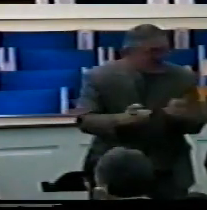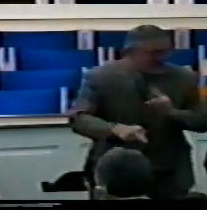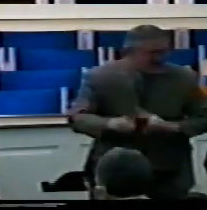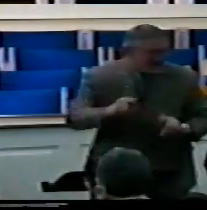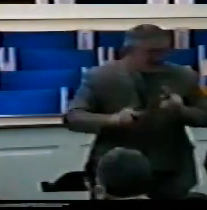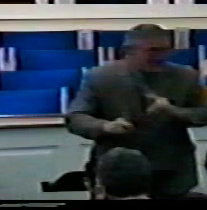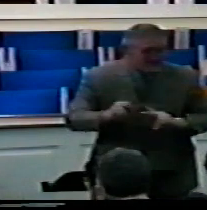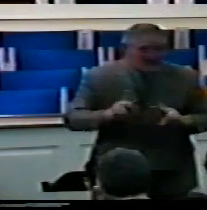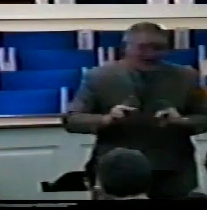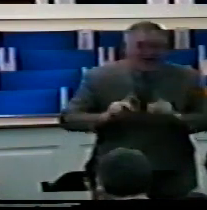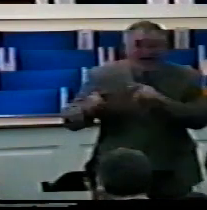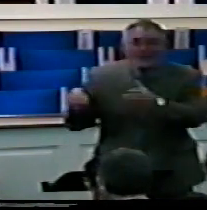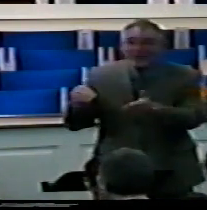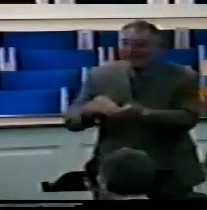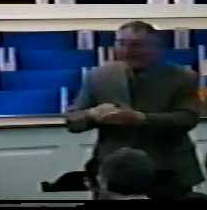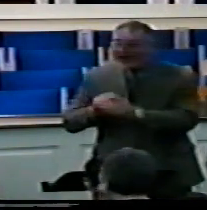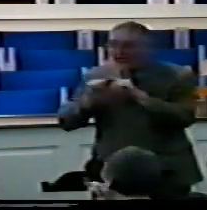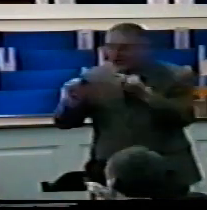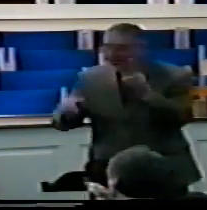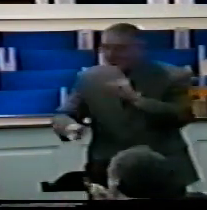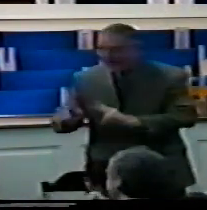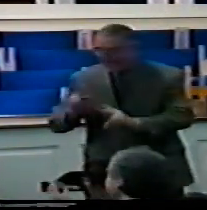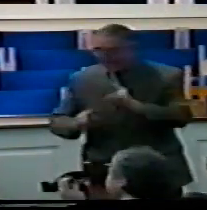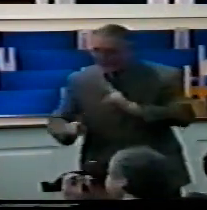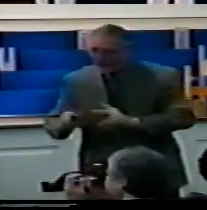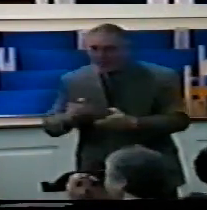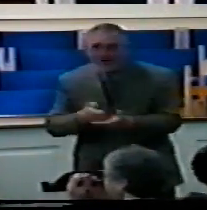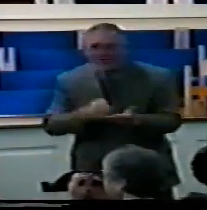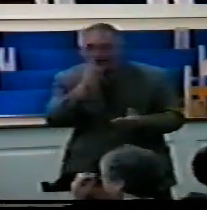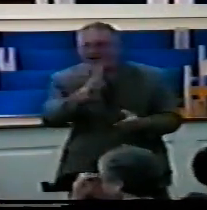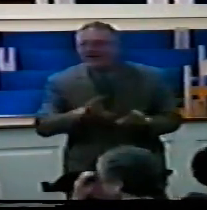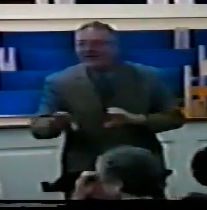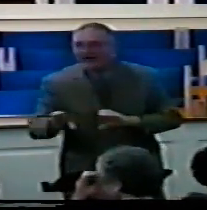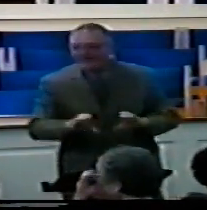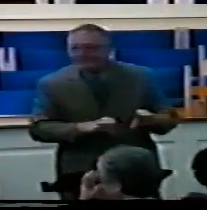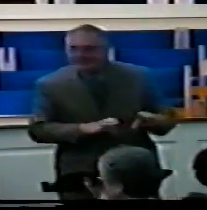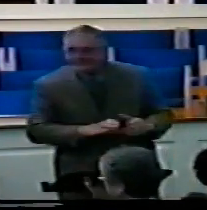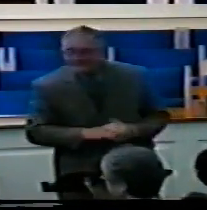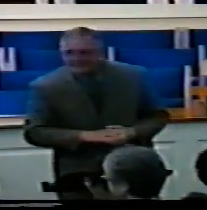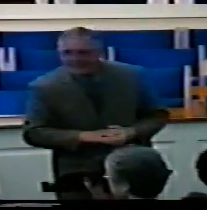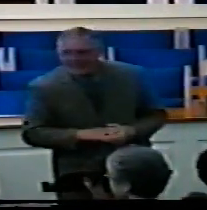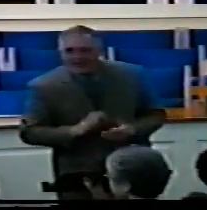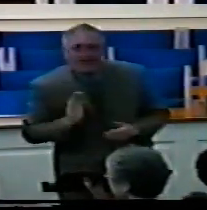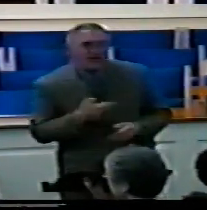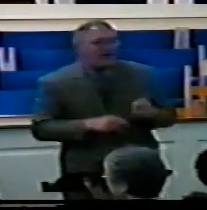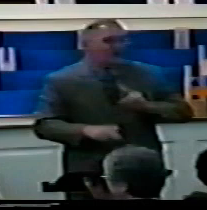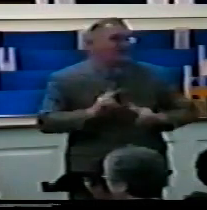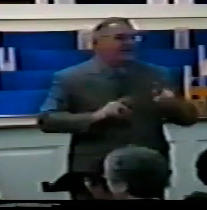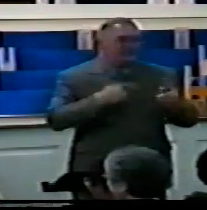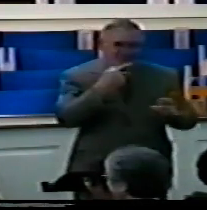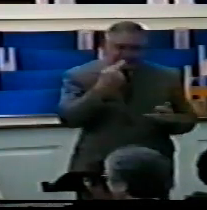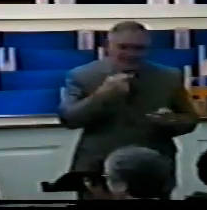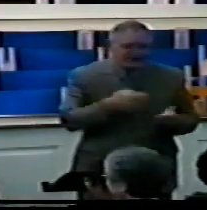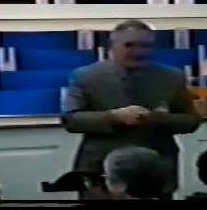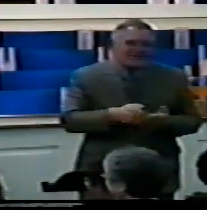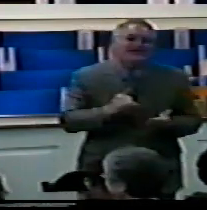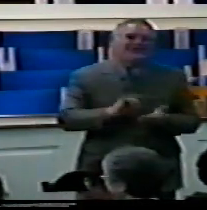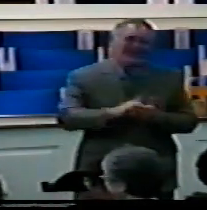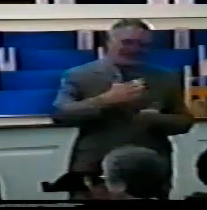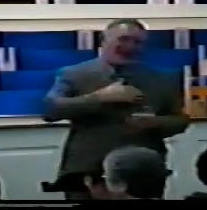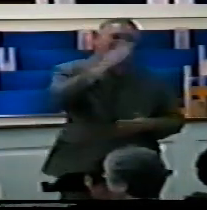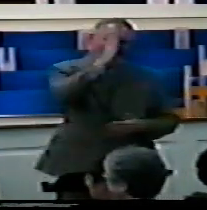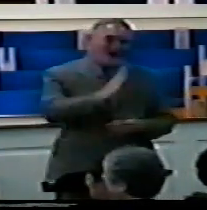I went back to Haiti and I told the people what God had done. You know what our people said? That's my